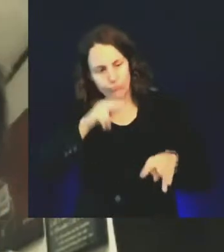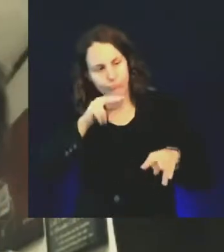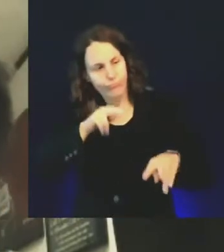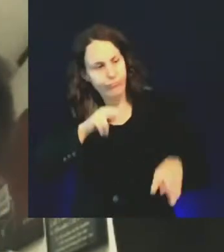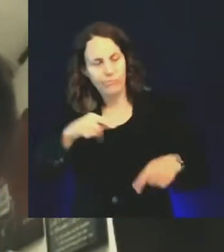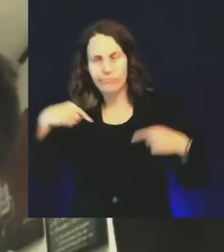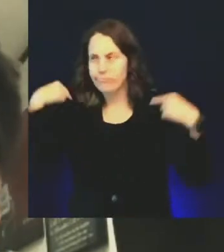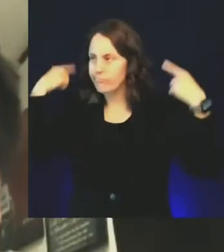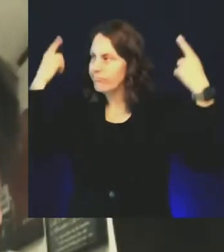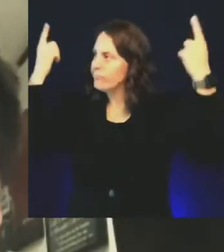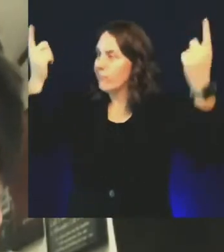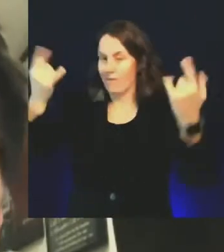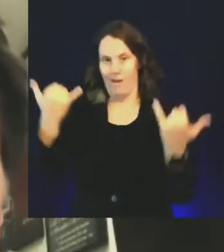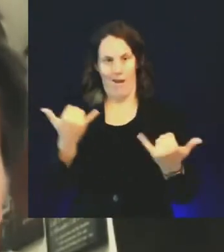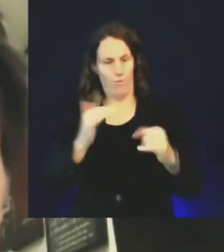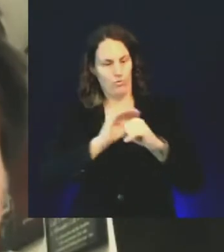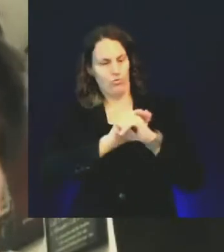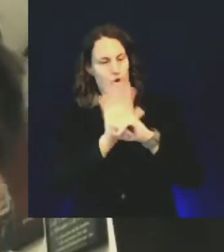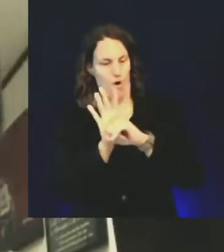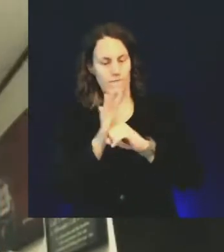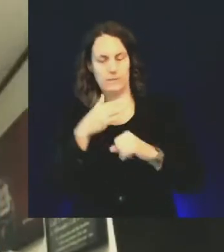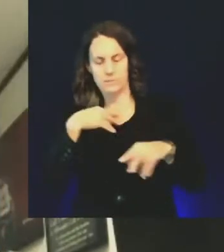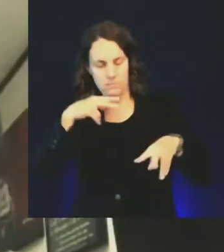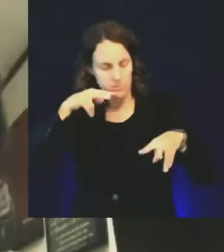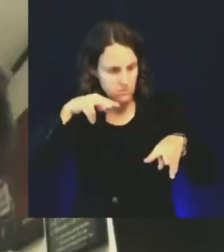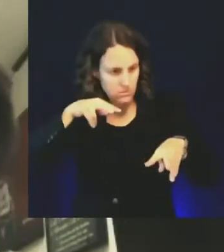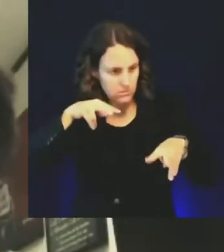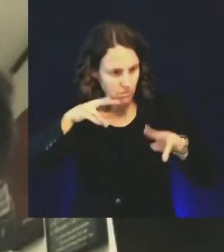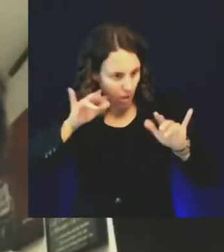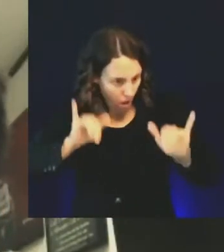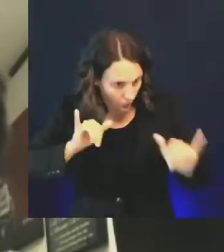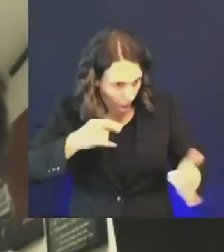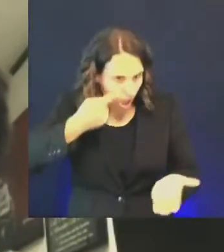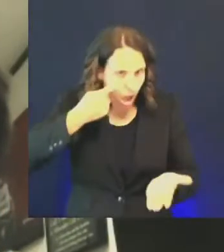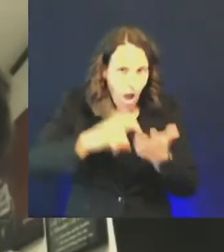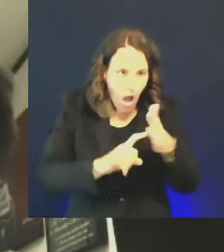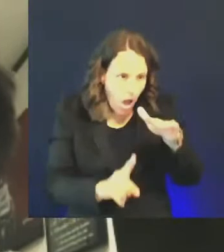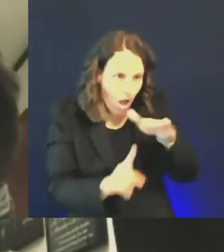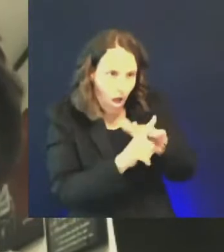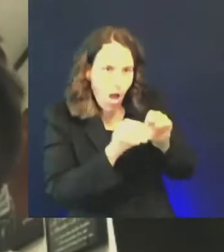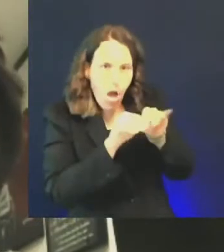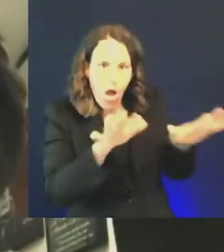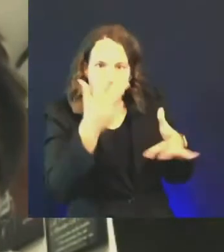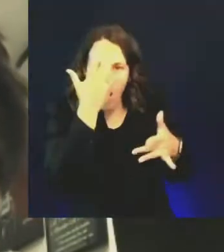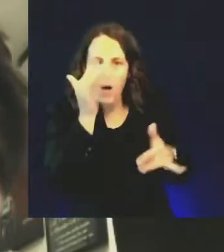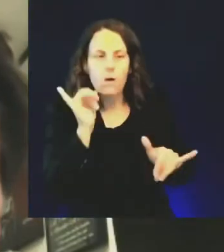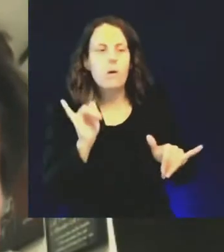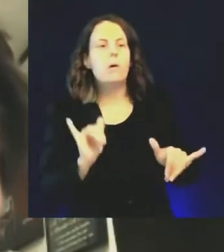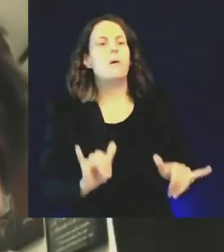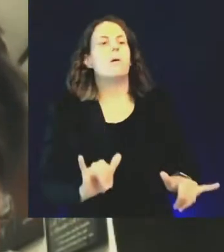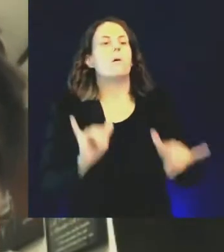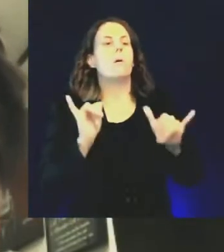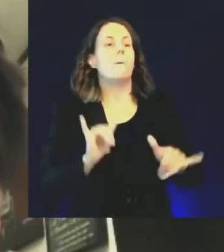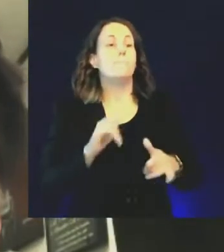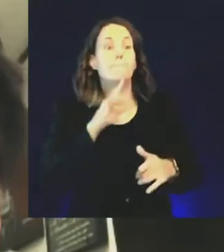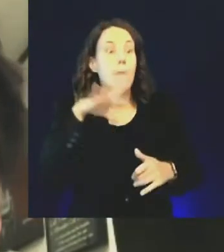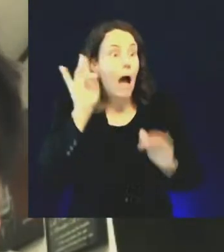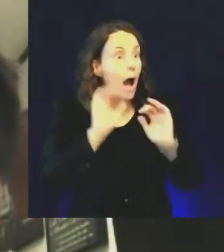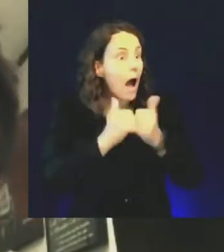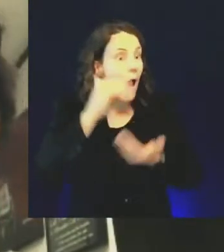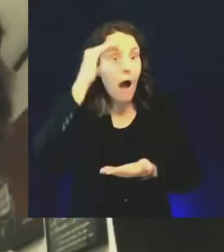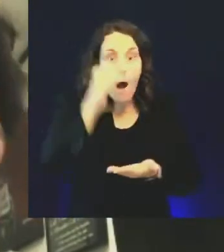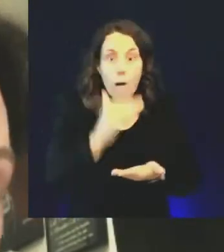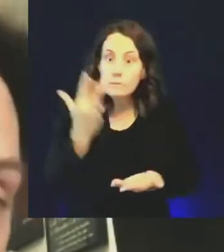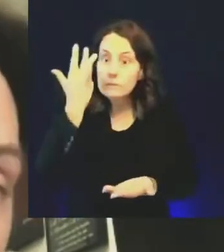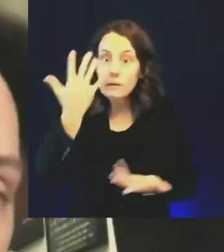multiple different types of what we call non-pharmaceutical interventions in school settings. So schools are only safe